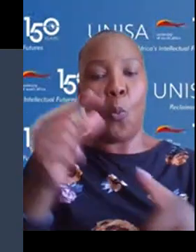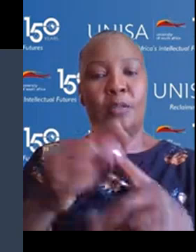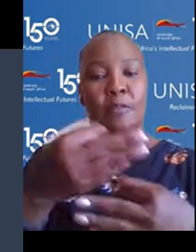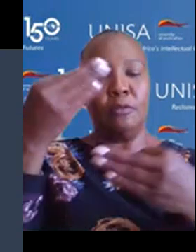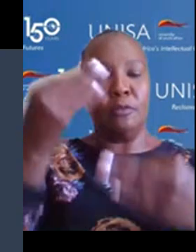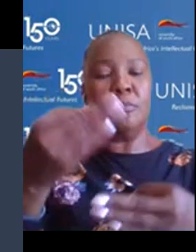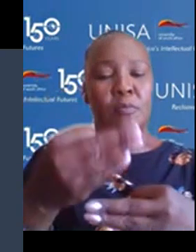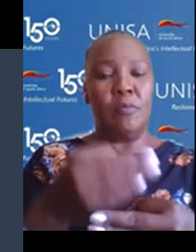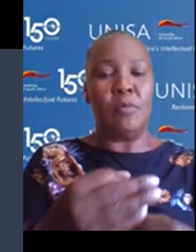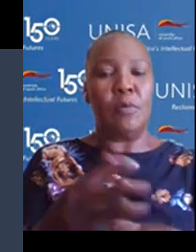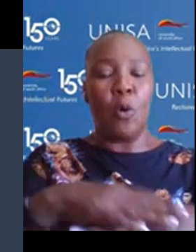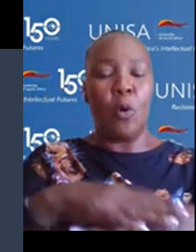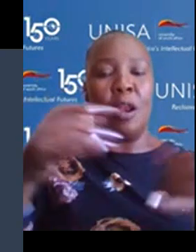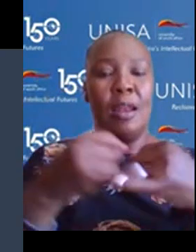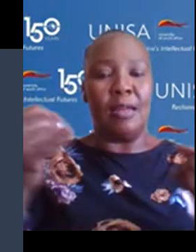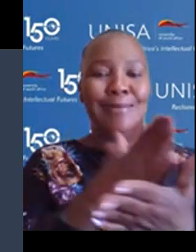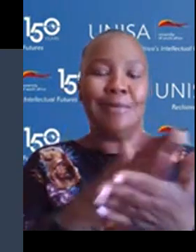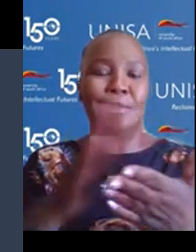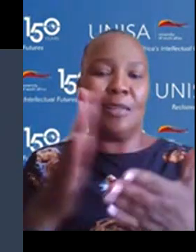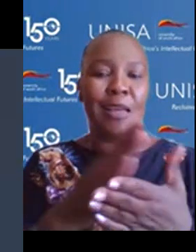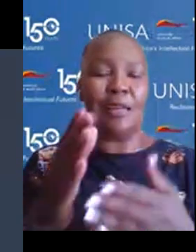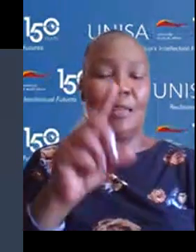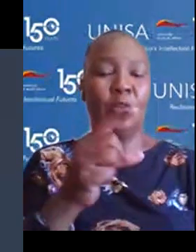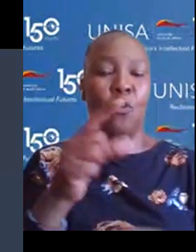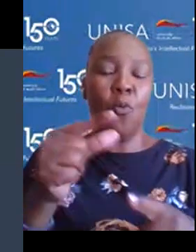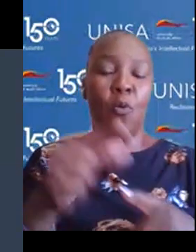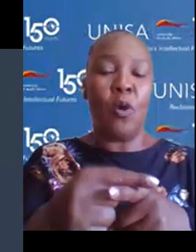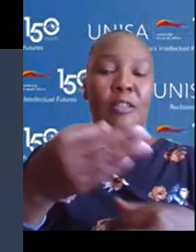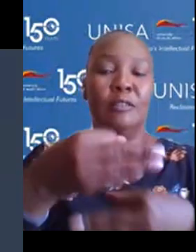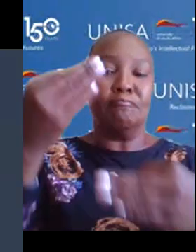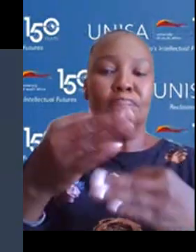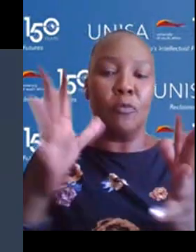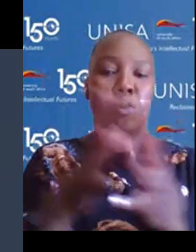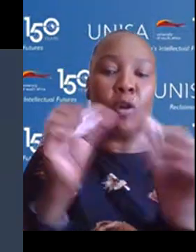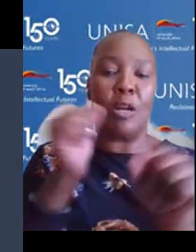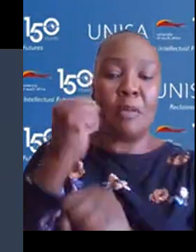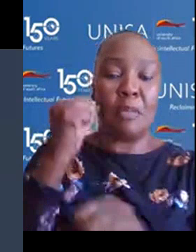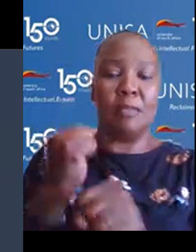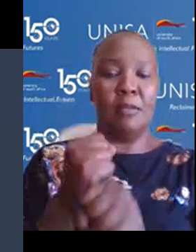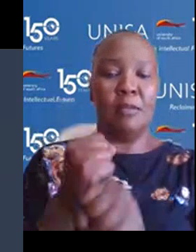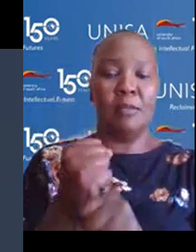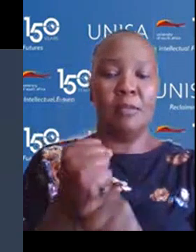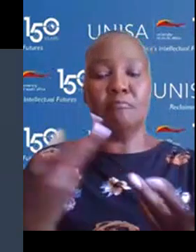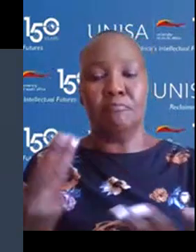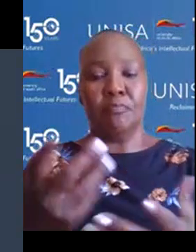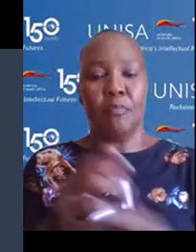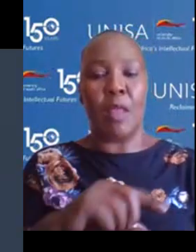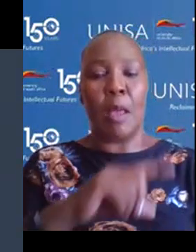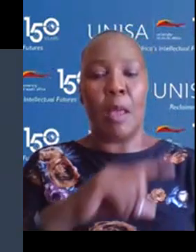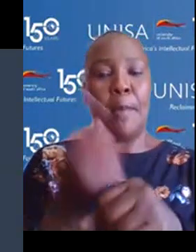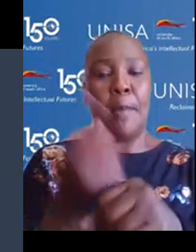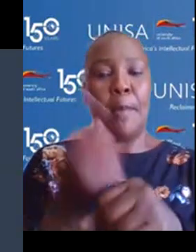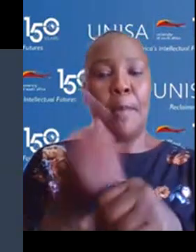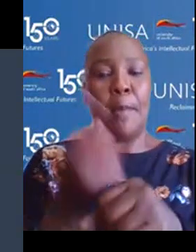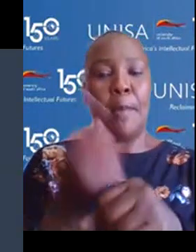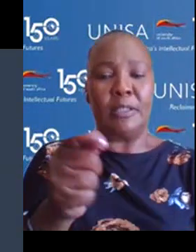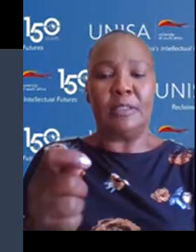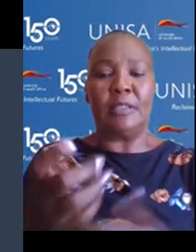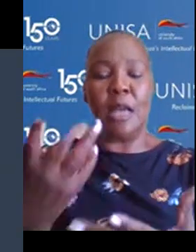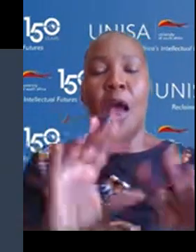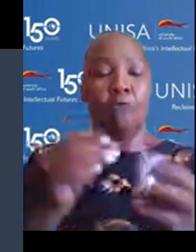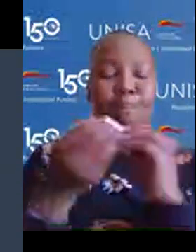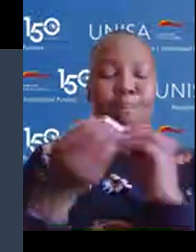Word document online, sharing that Word document, working on it collaboratively, and also PowerPoint, how to create a